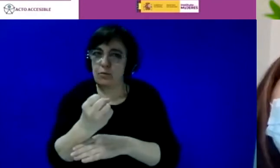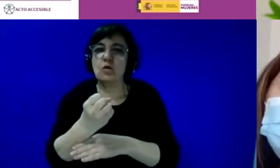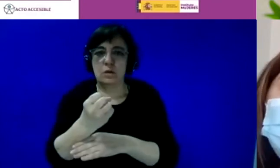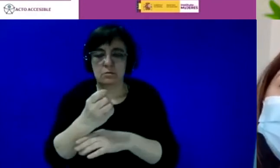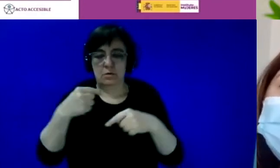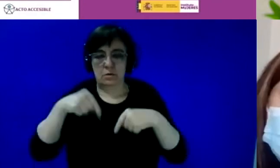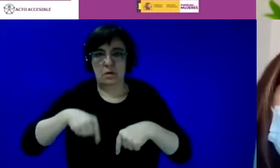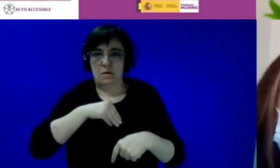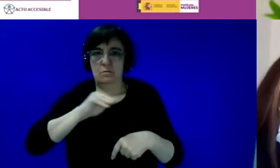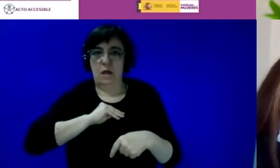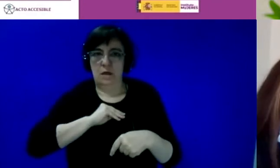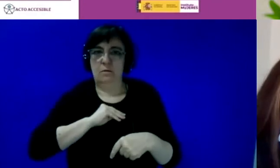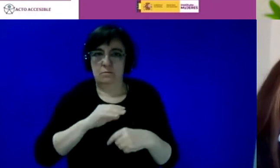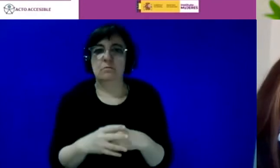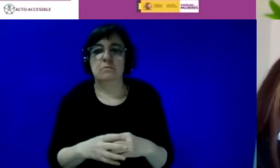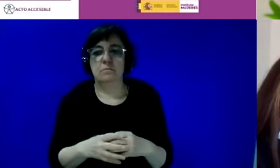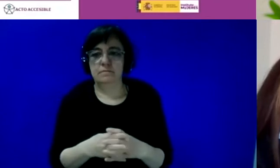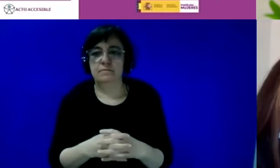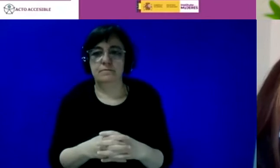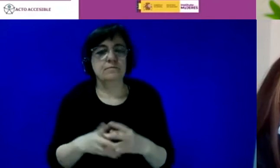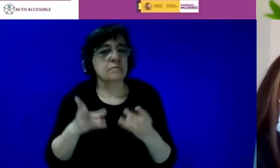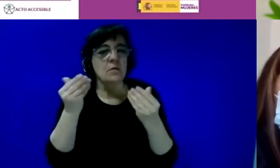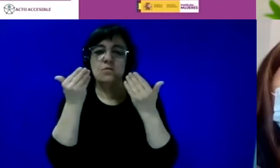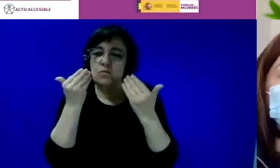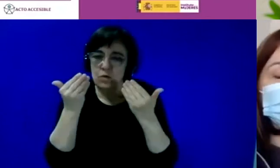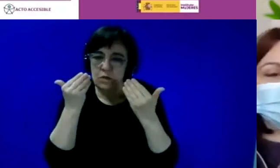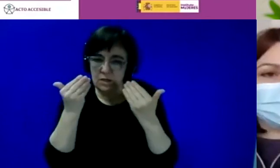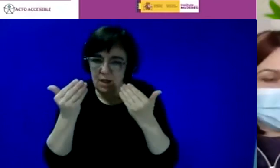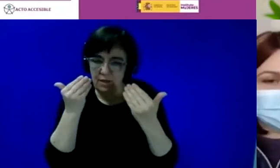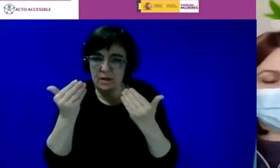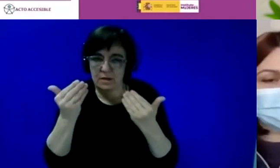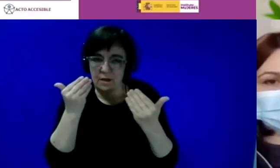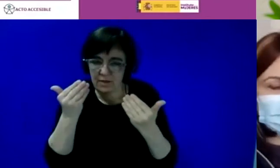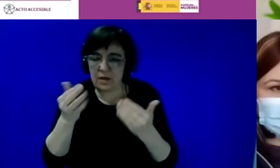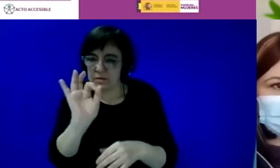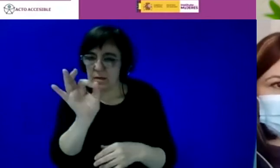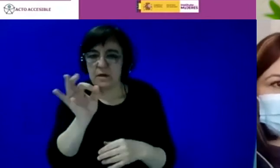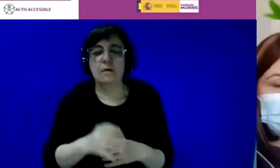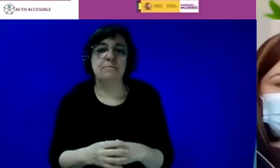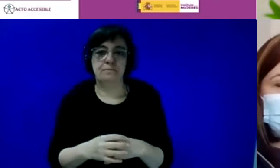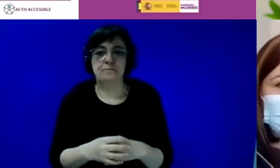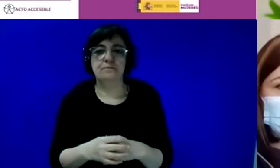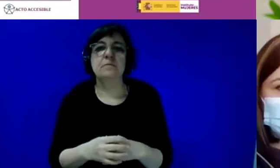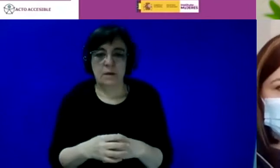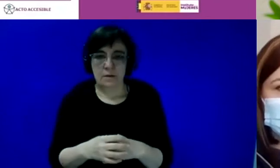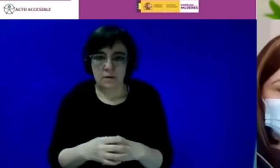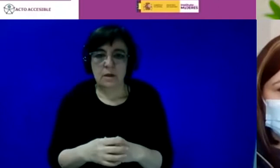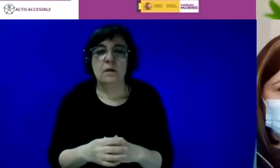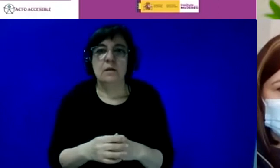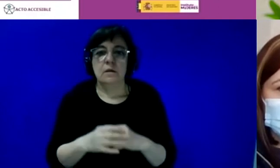So thank you. Thank you so much. So now we are quite a